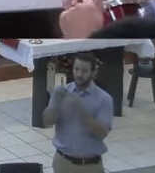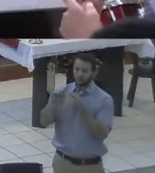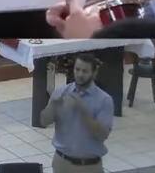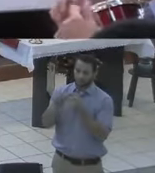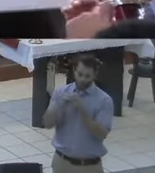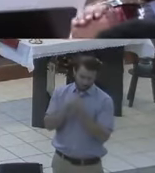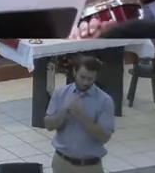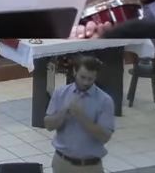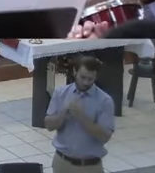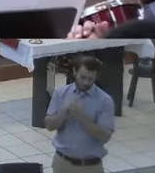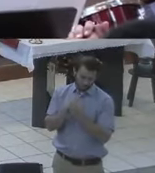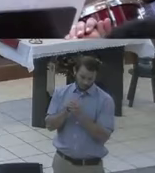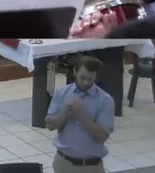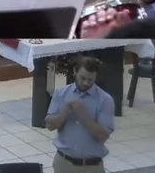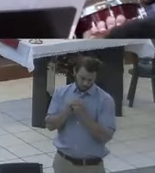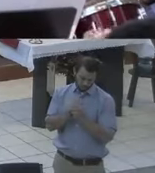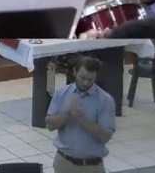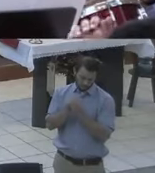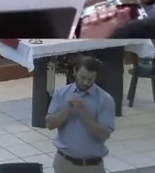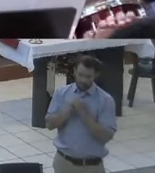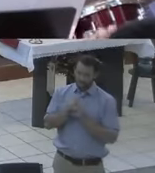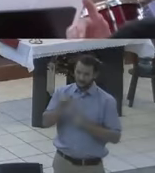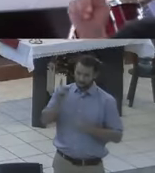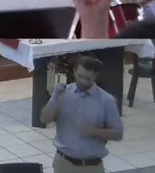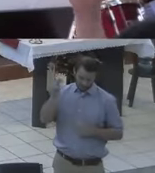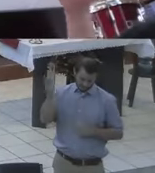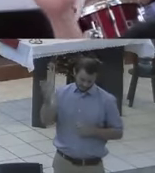voice to